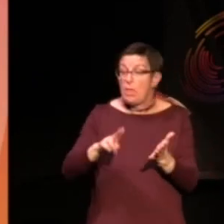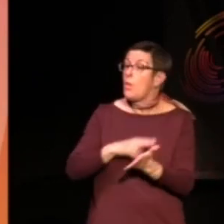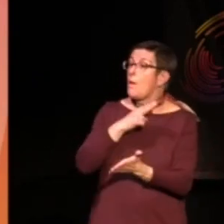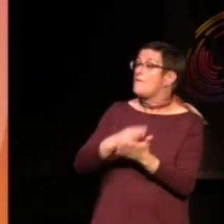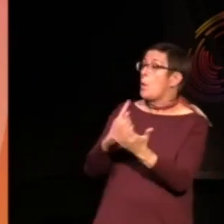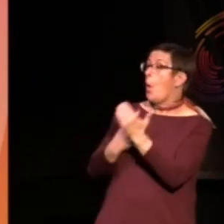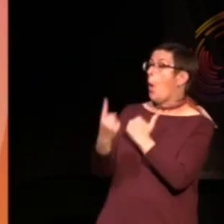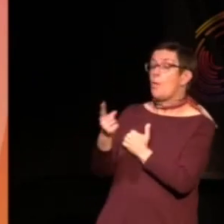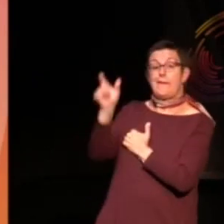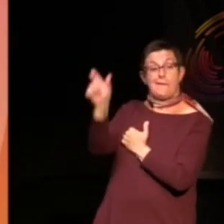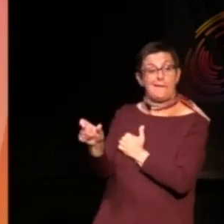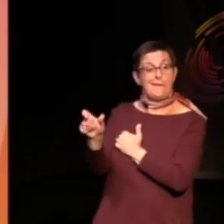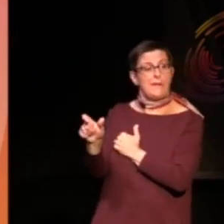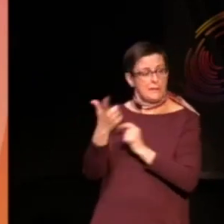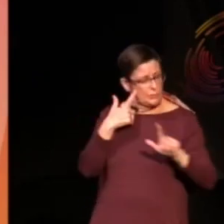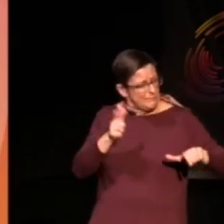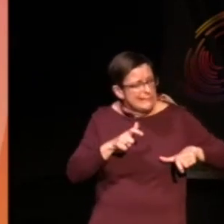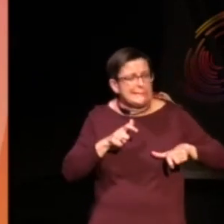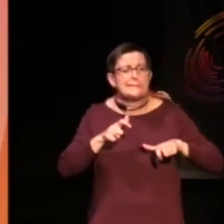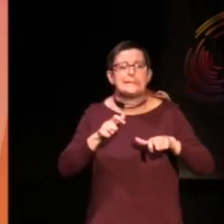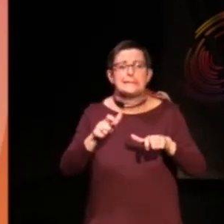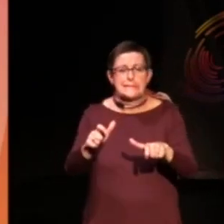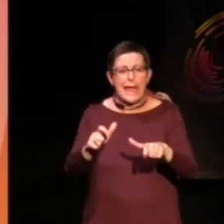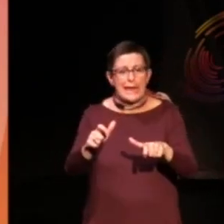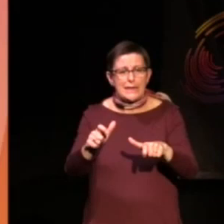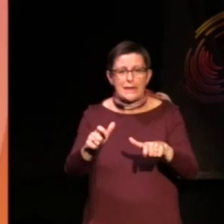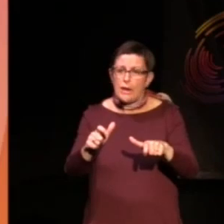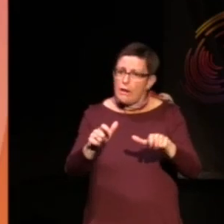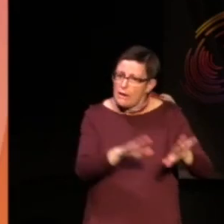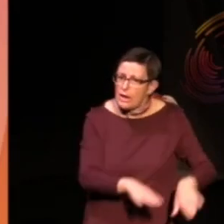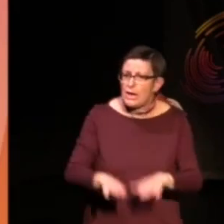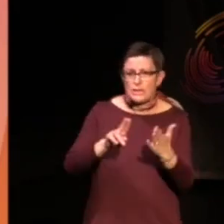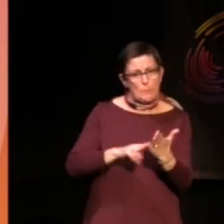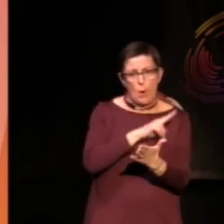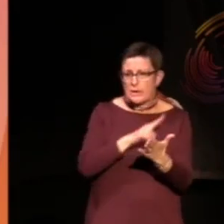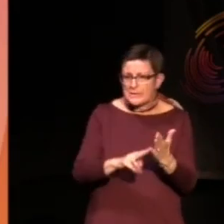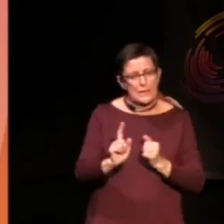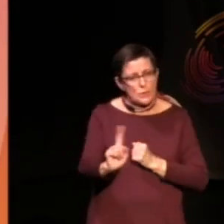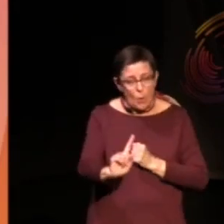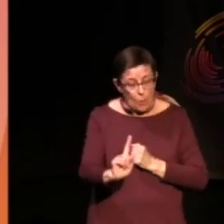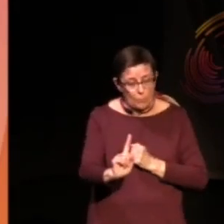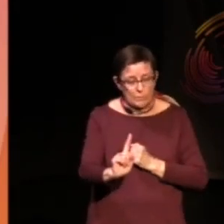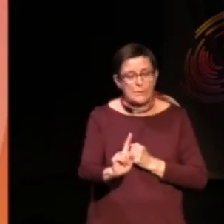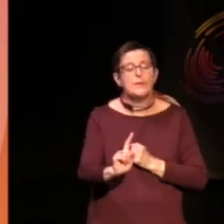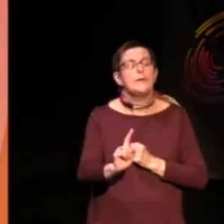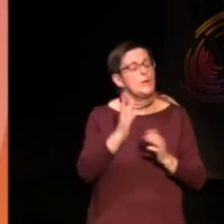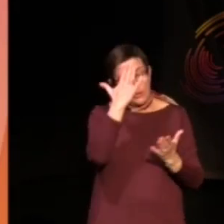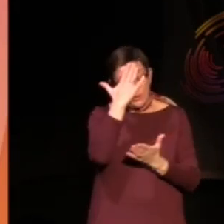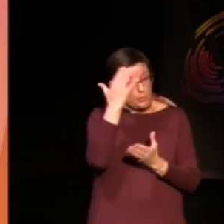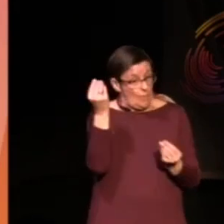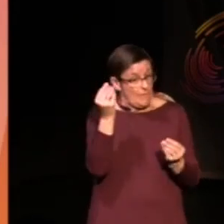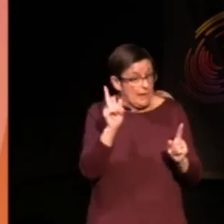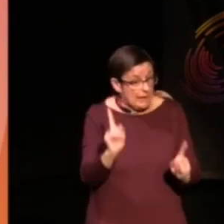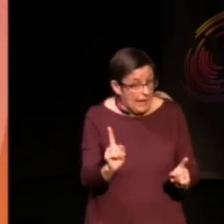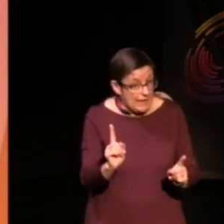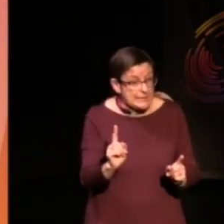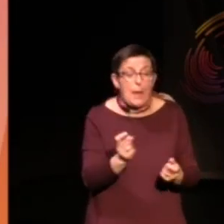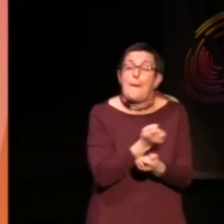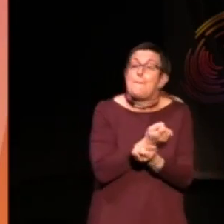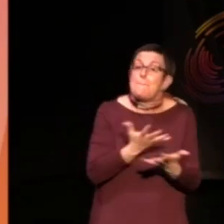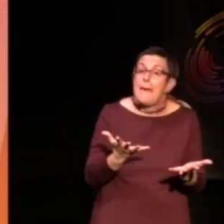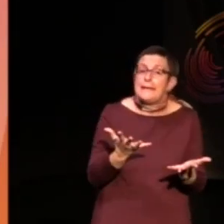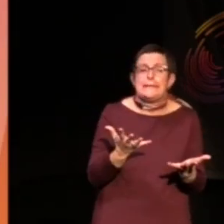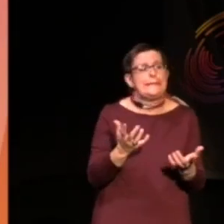to sustain a proper pluralistic democracy. Let us not forget that many illiberal and